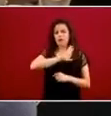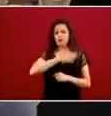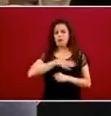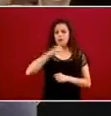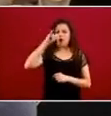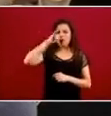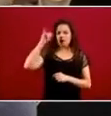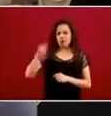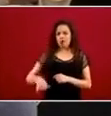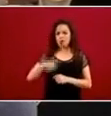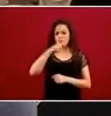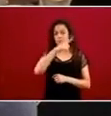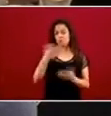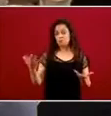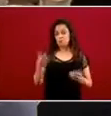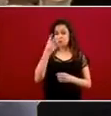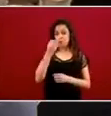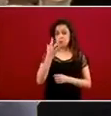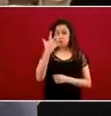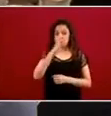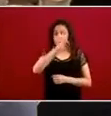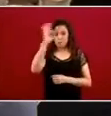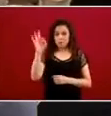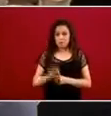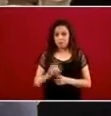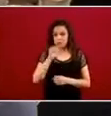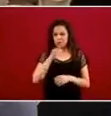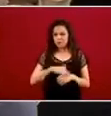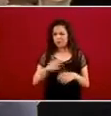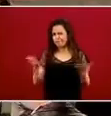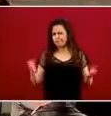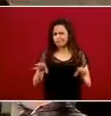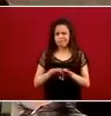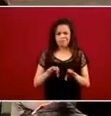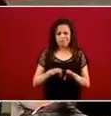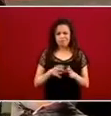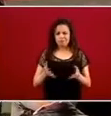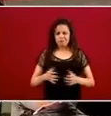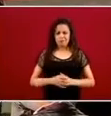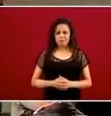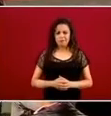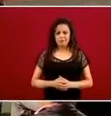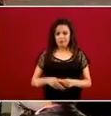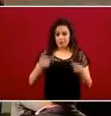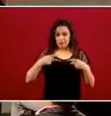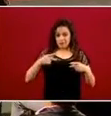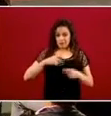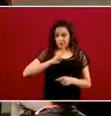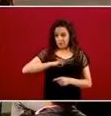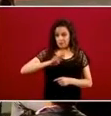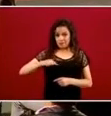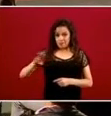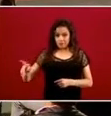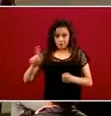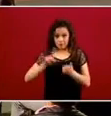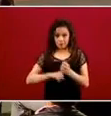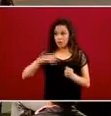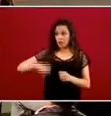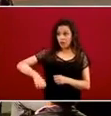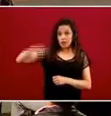Italy or in Spain, in which the percentage is only 4% or